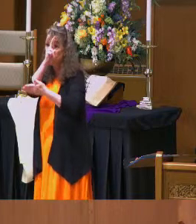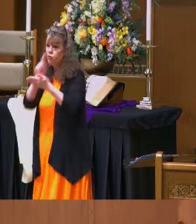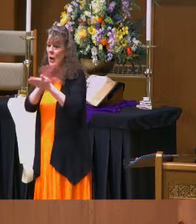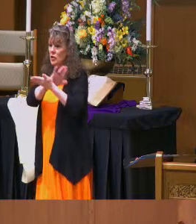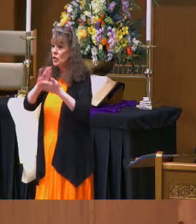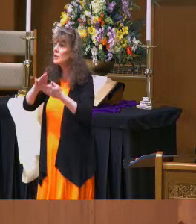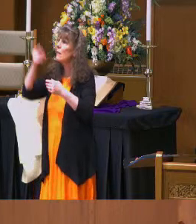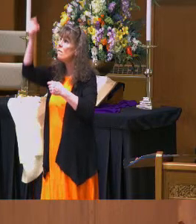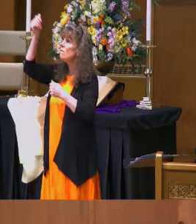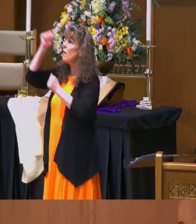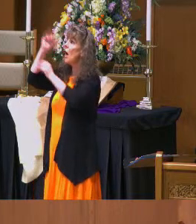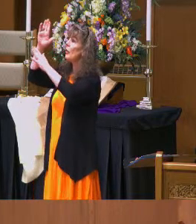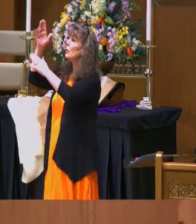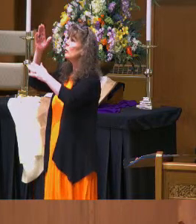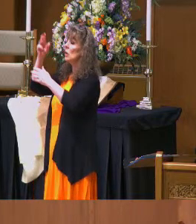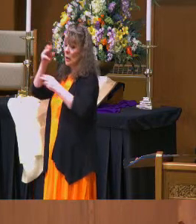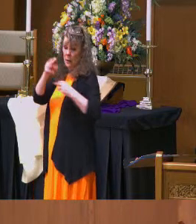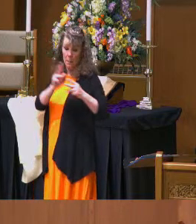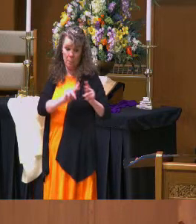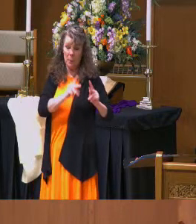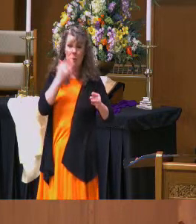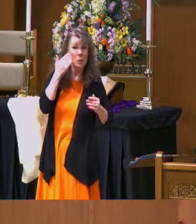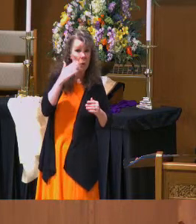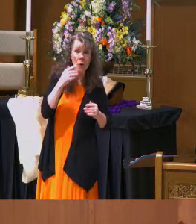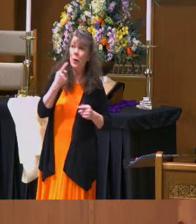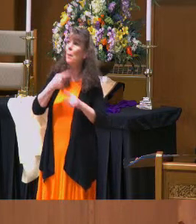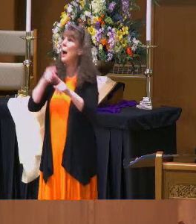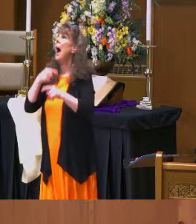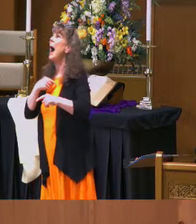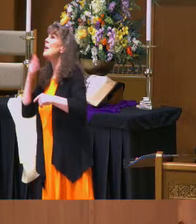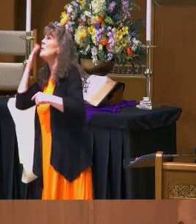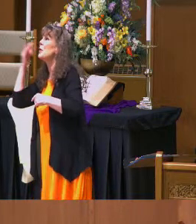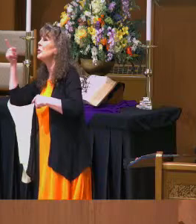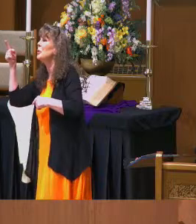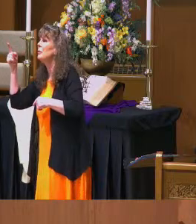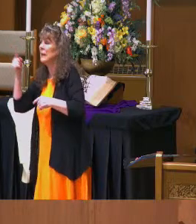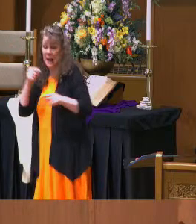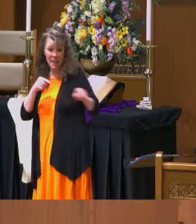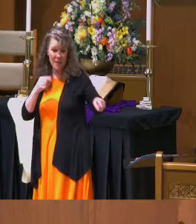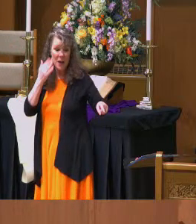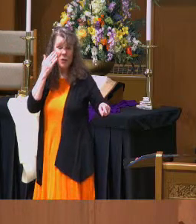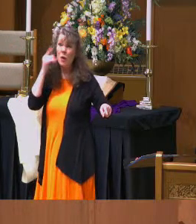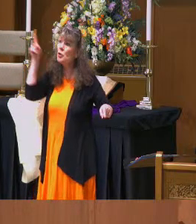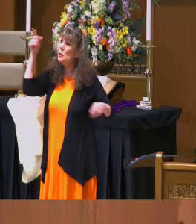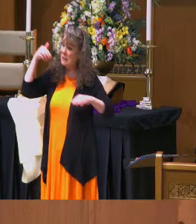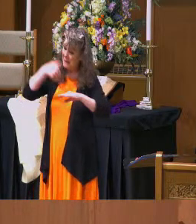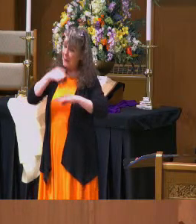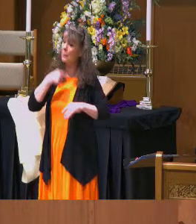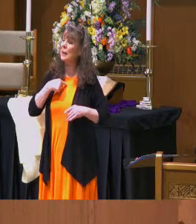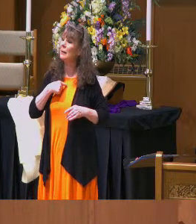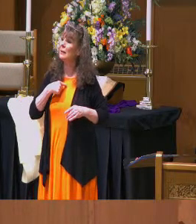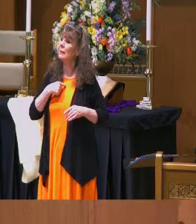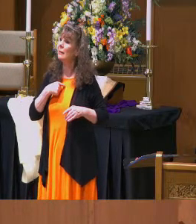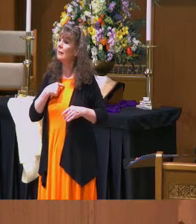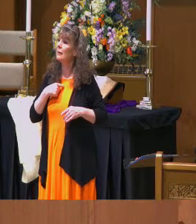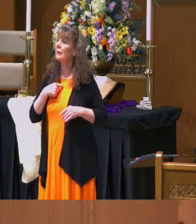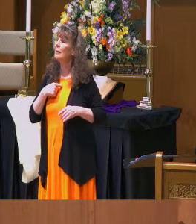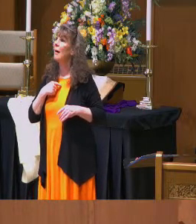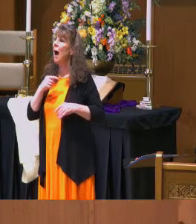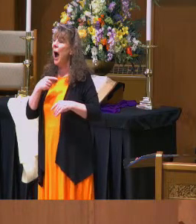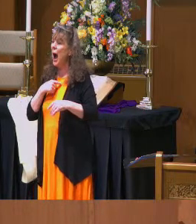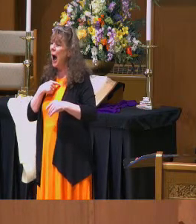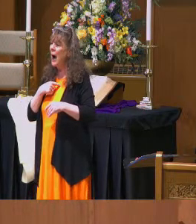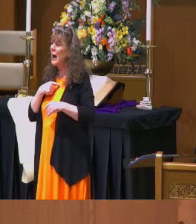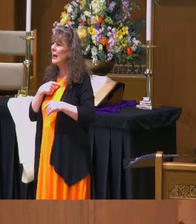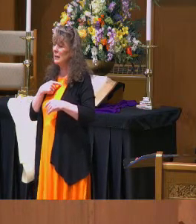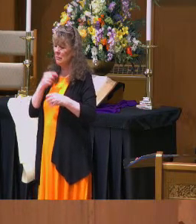does not know you, I know you, and they know that you have sent me. I have made you